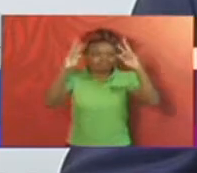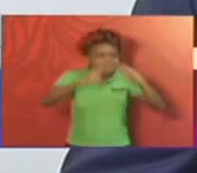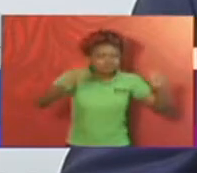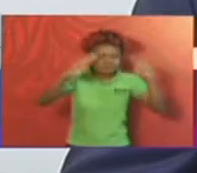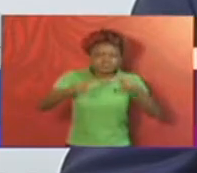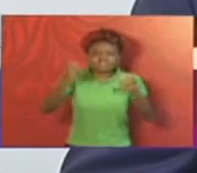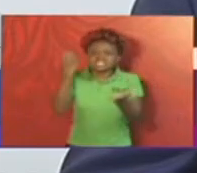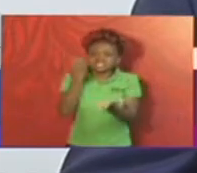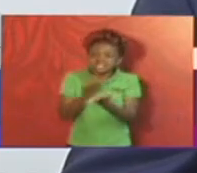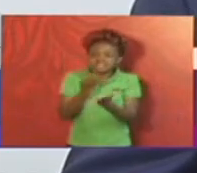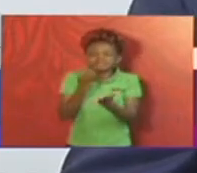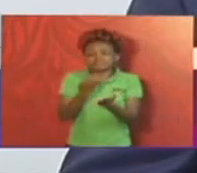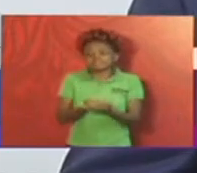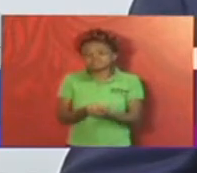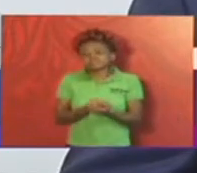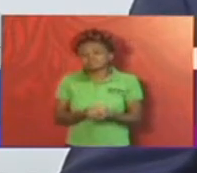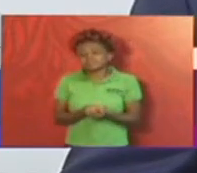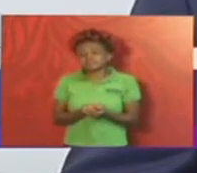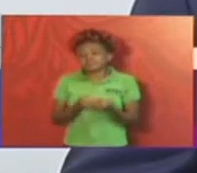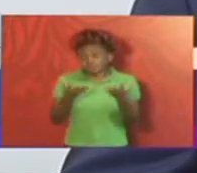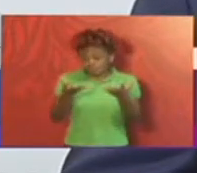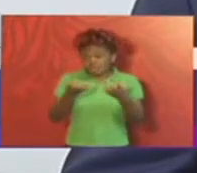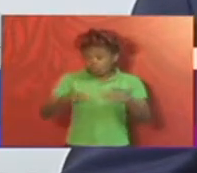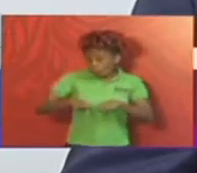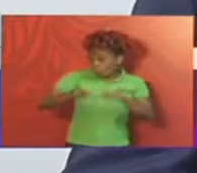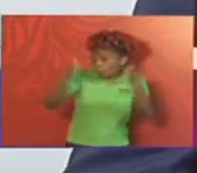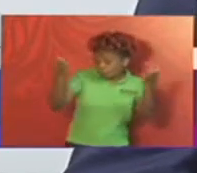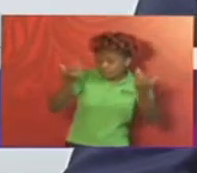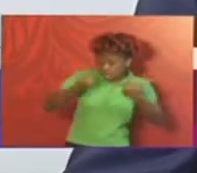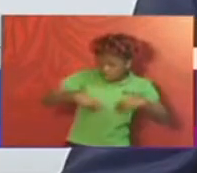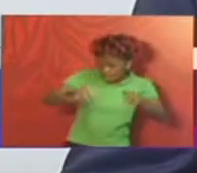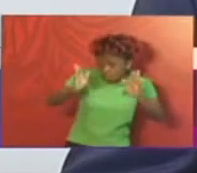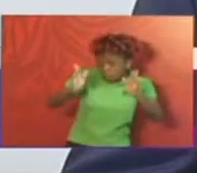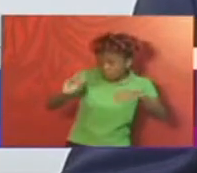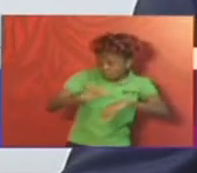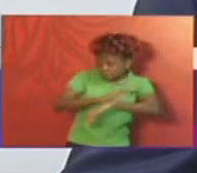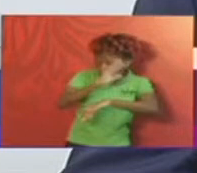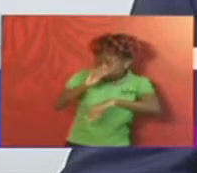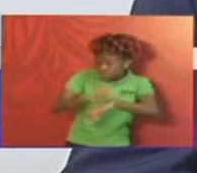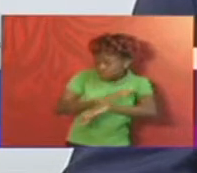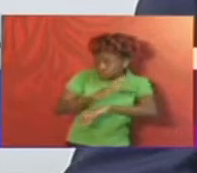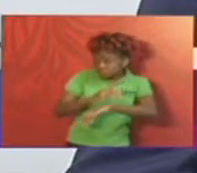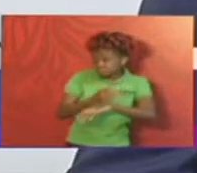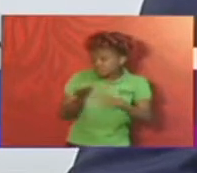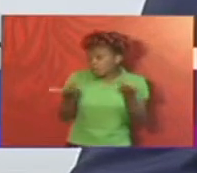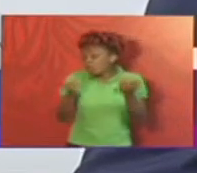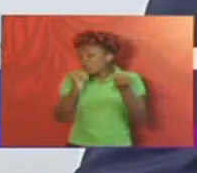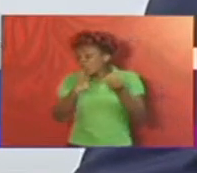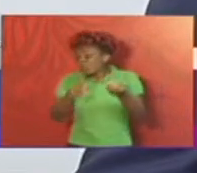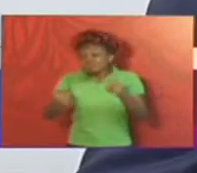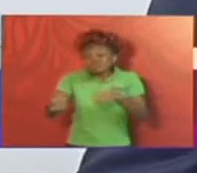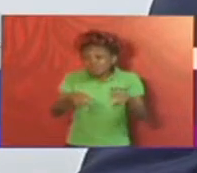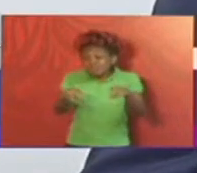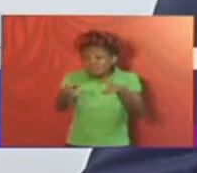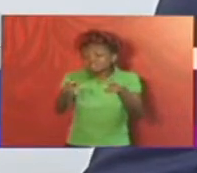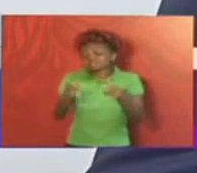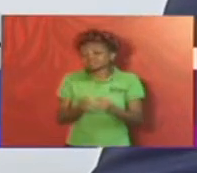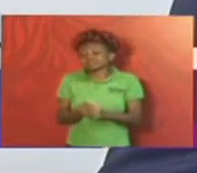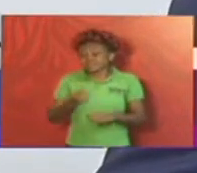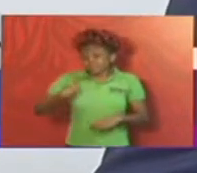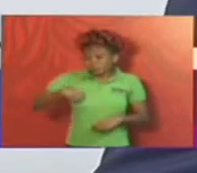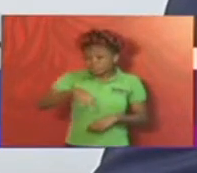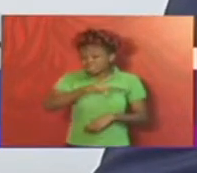rivers and beaches has to be taken in the context of the massive steps we have taken to open